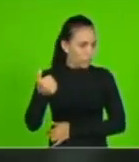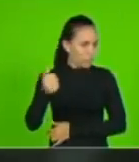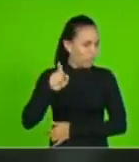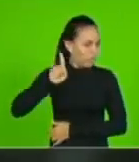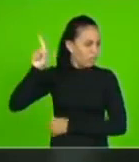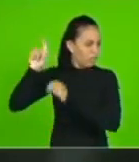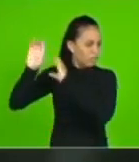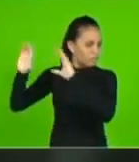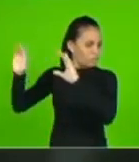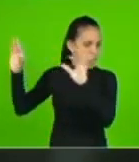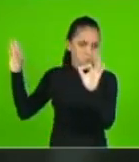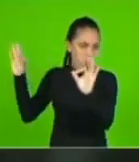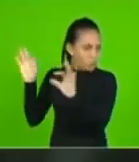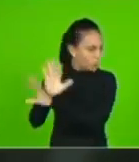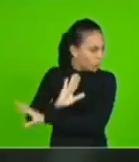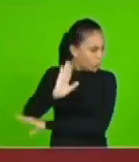ready.